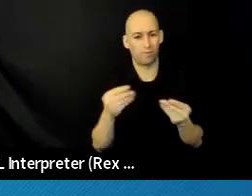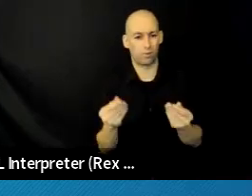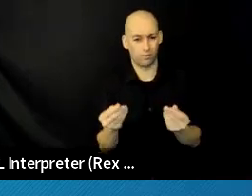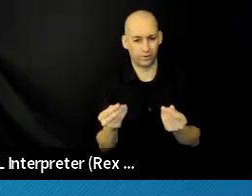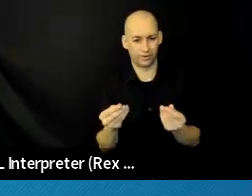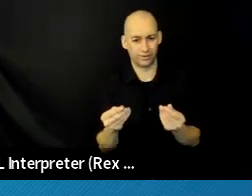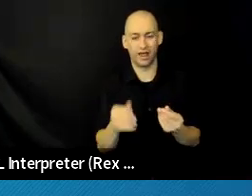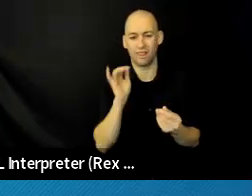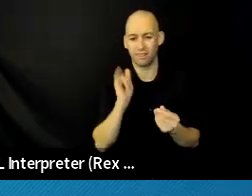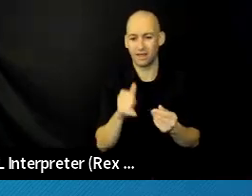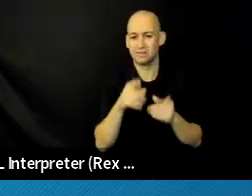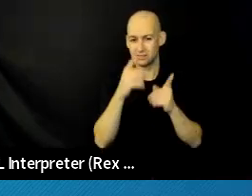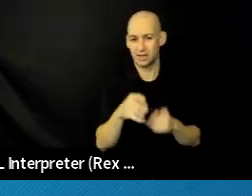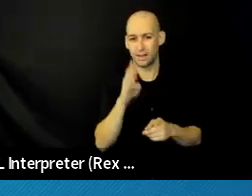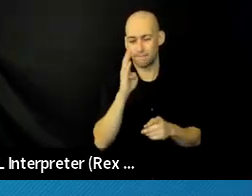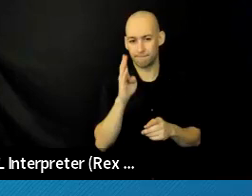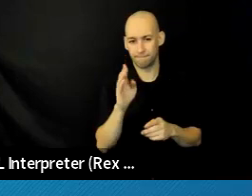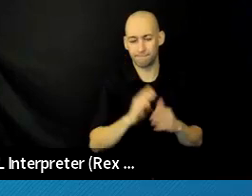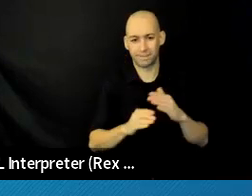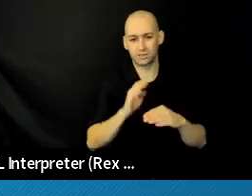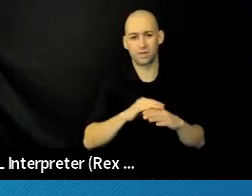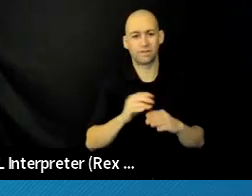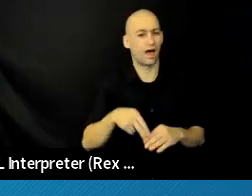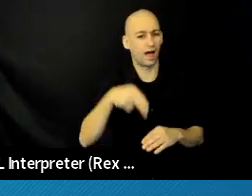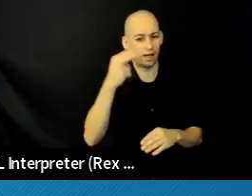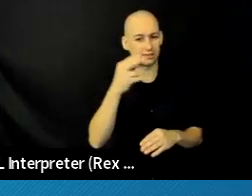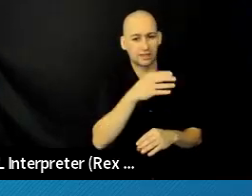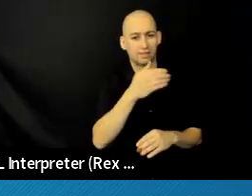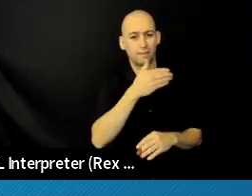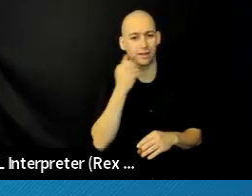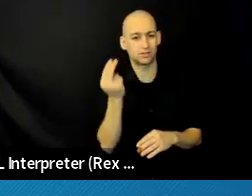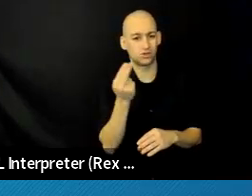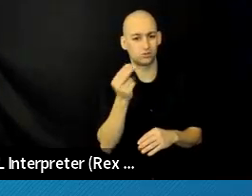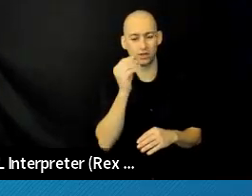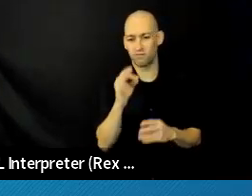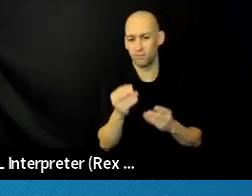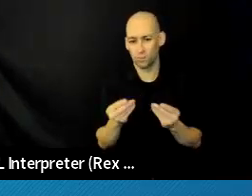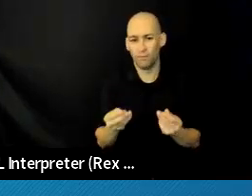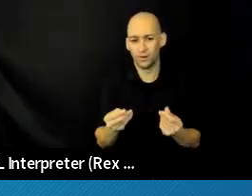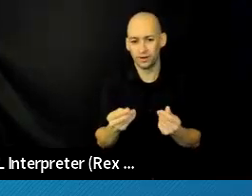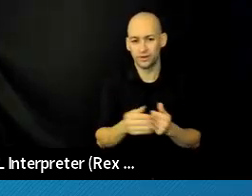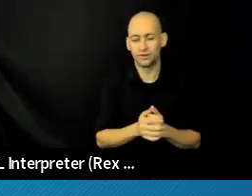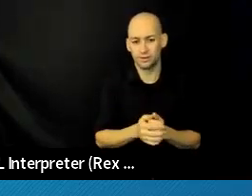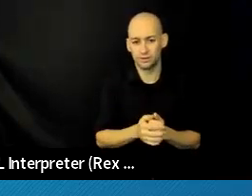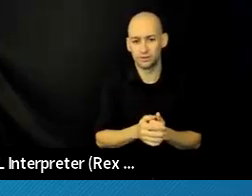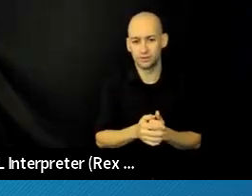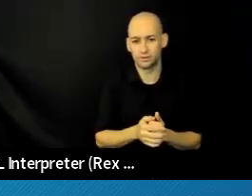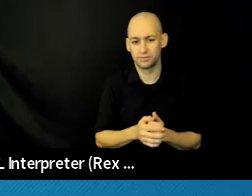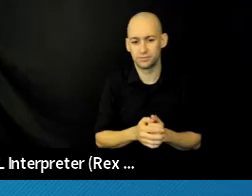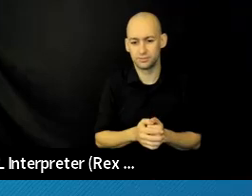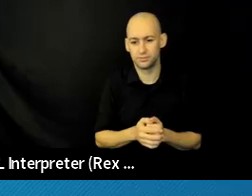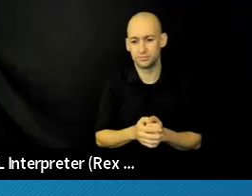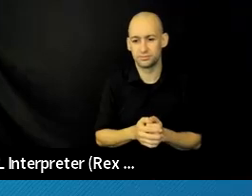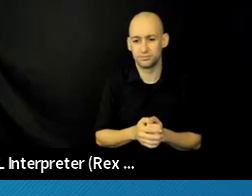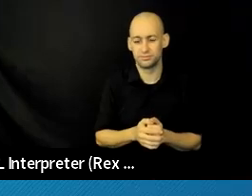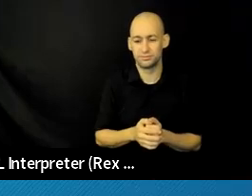determined based on the highest and best use of the property. The next sections, 1263, 410, and